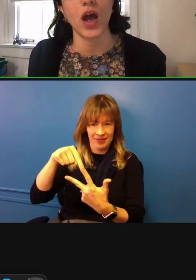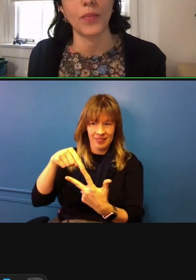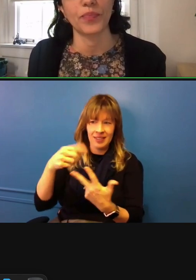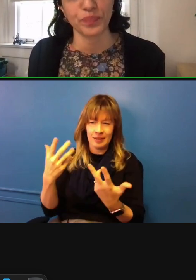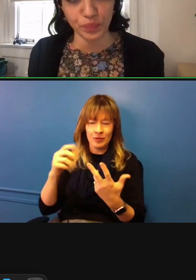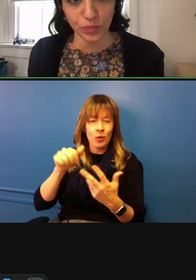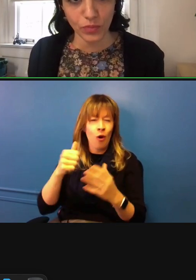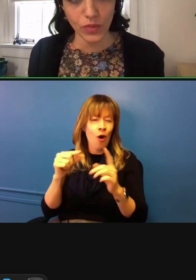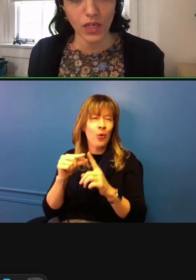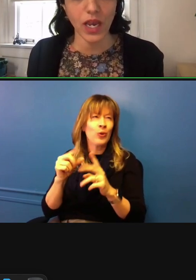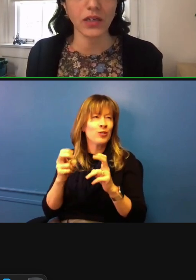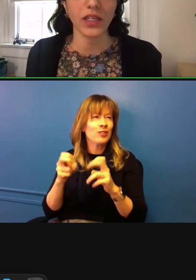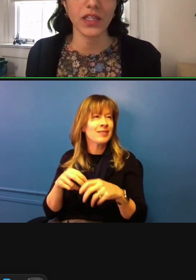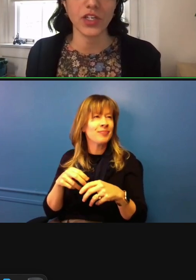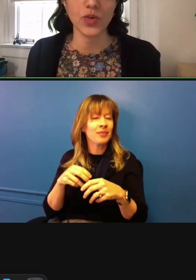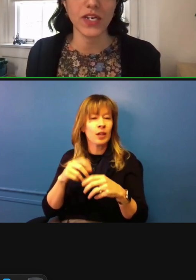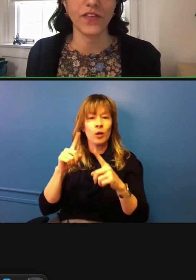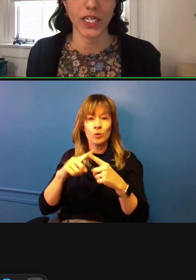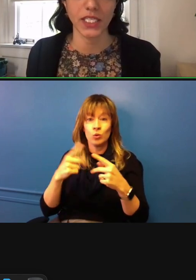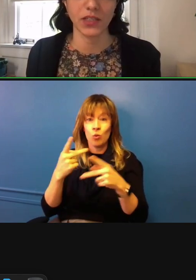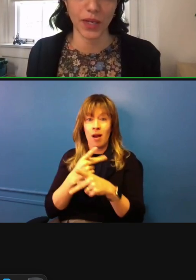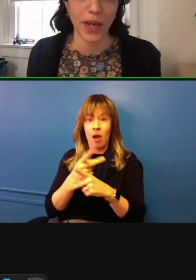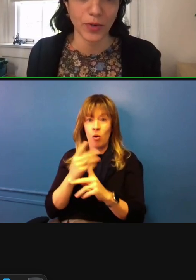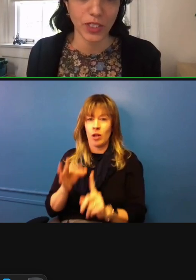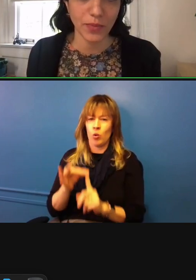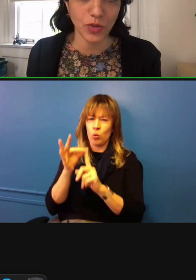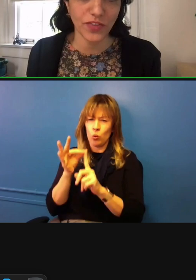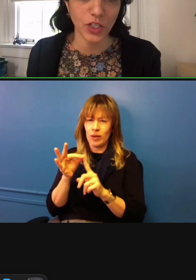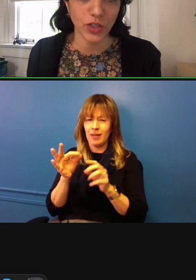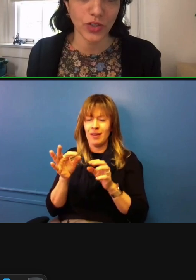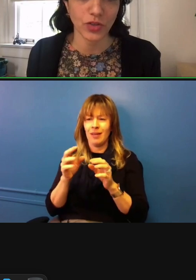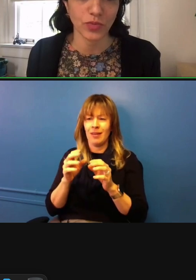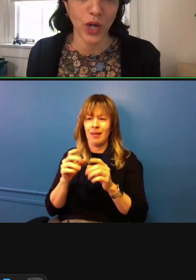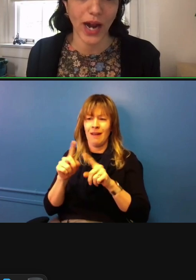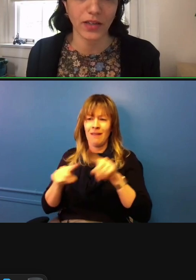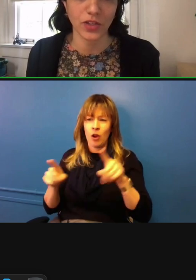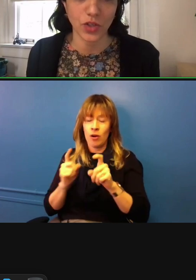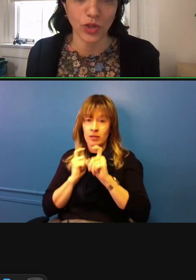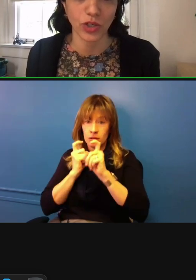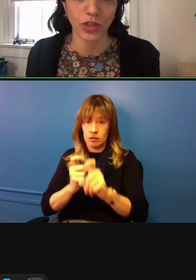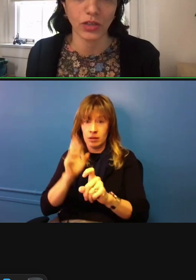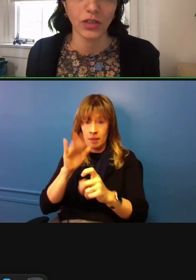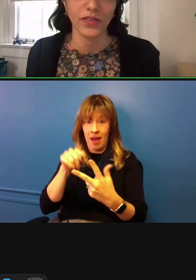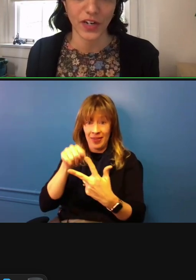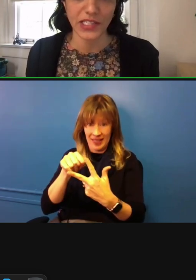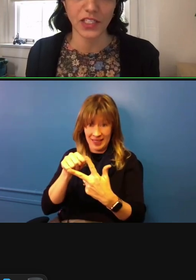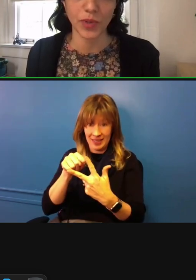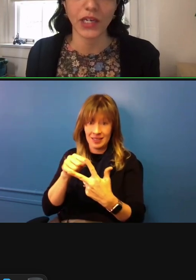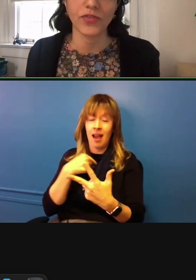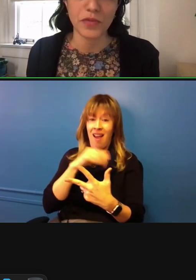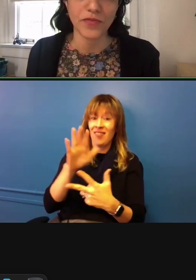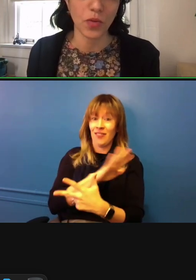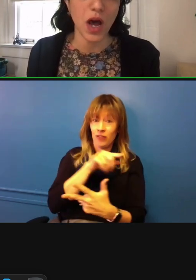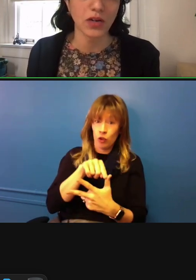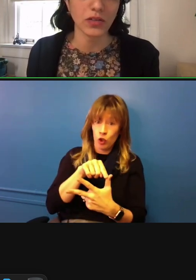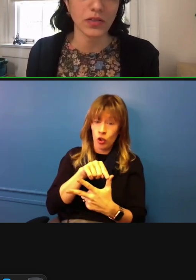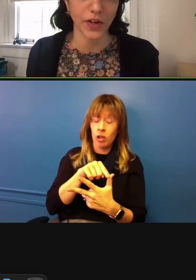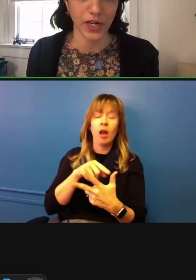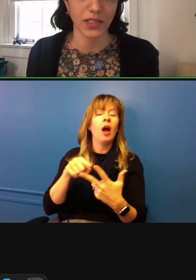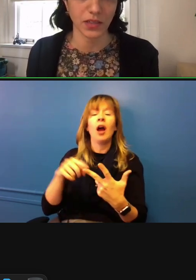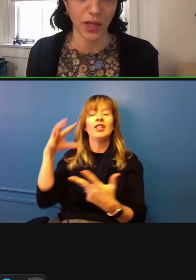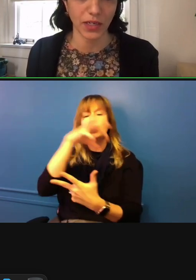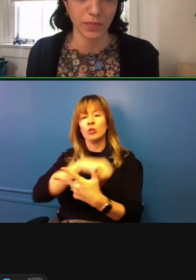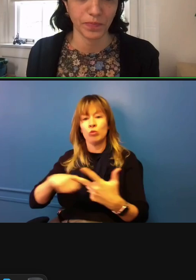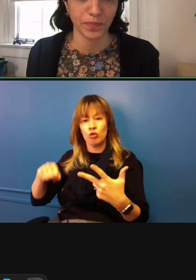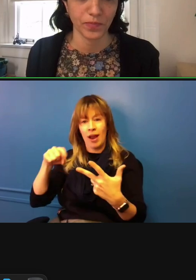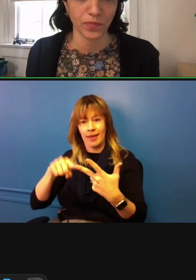to calculate the unique variance explained by perceptual features, you subtract the social variance explained from the full model's